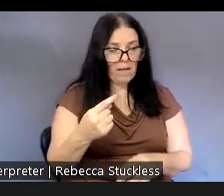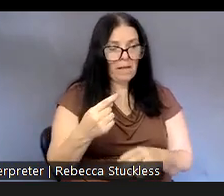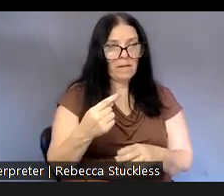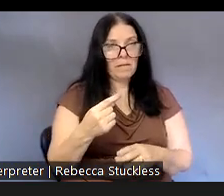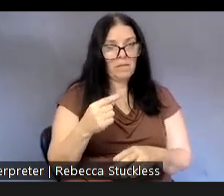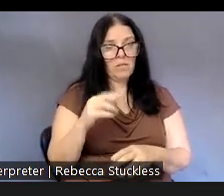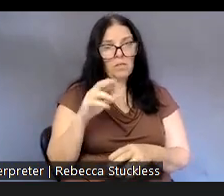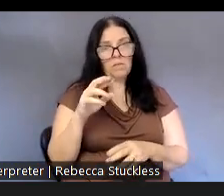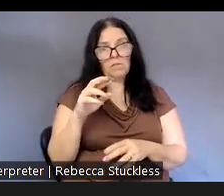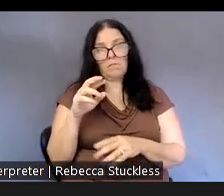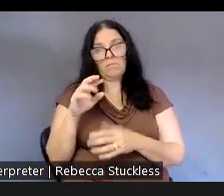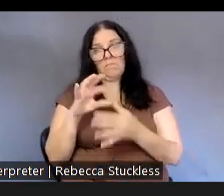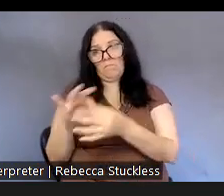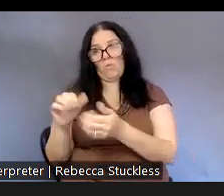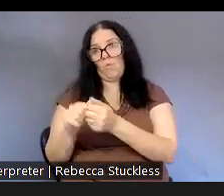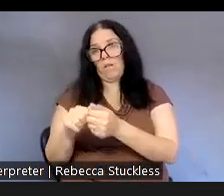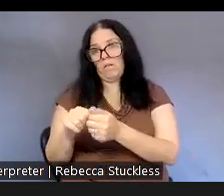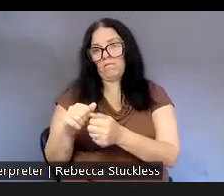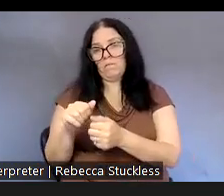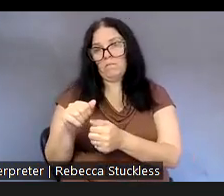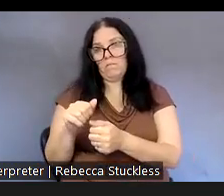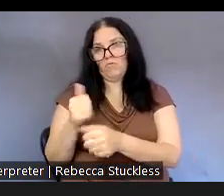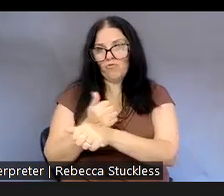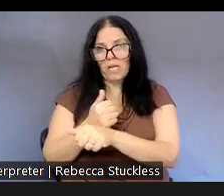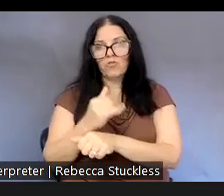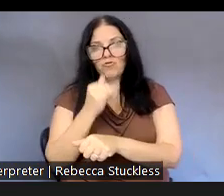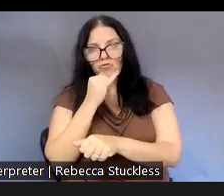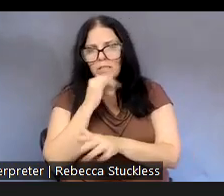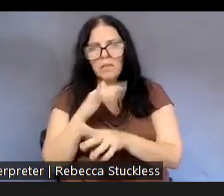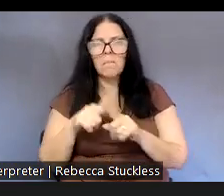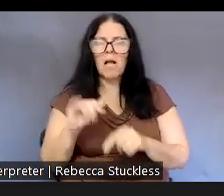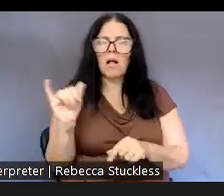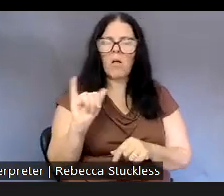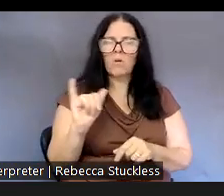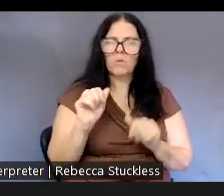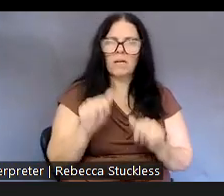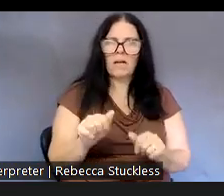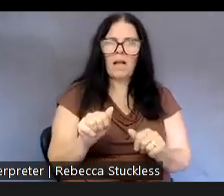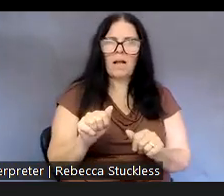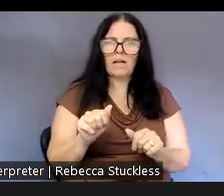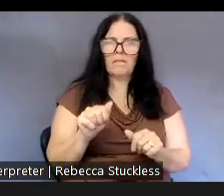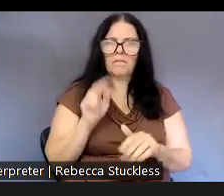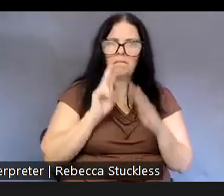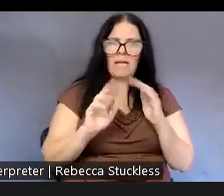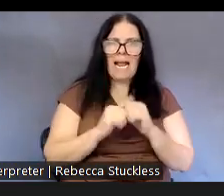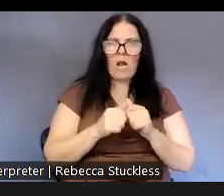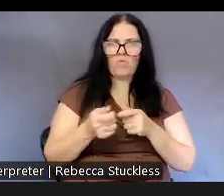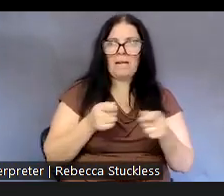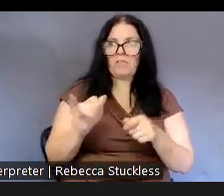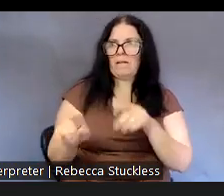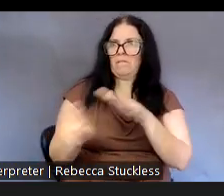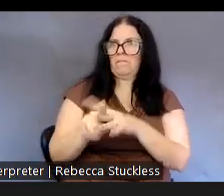relapses of substance use disorders, but also to anticipate how to manage risky situations